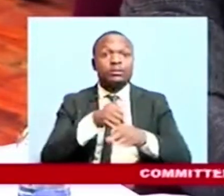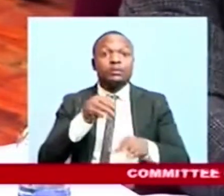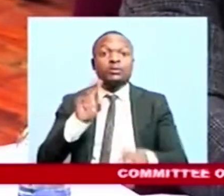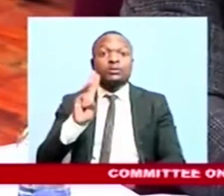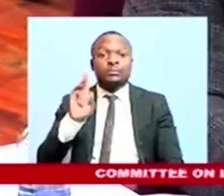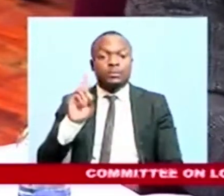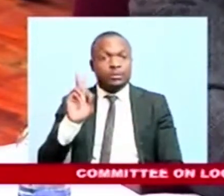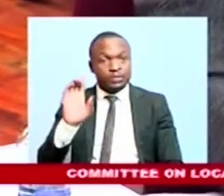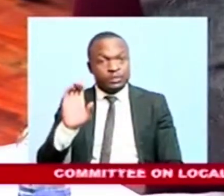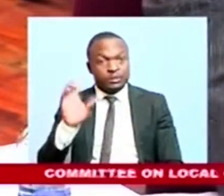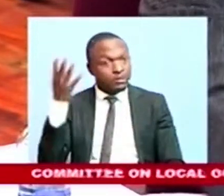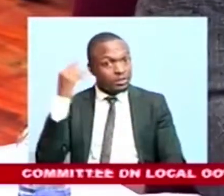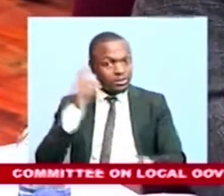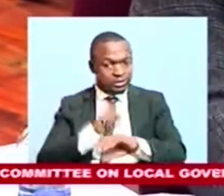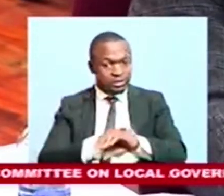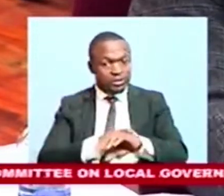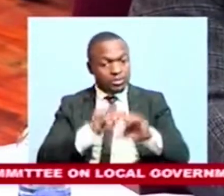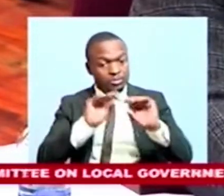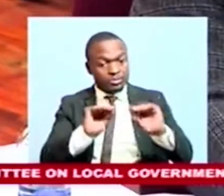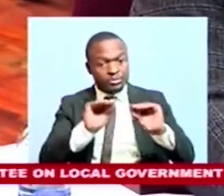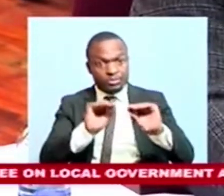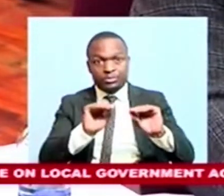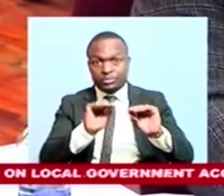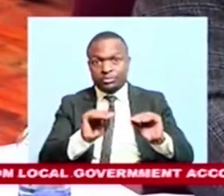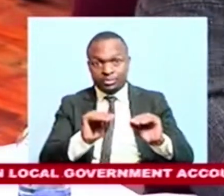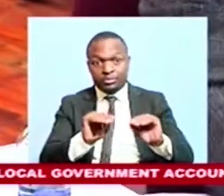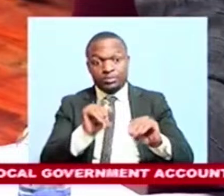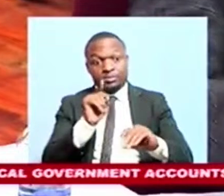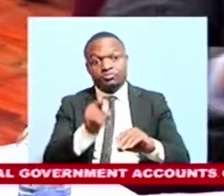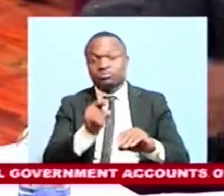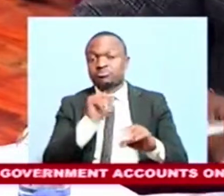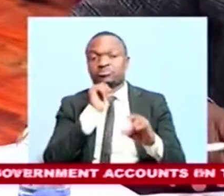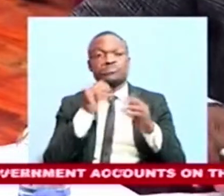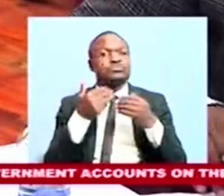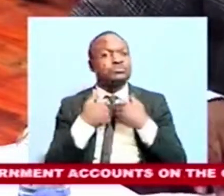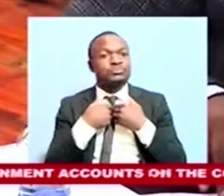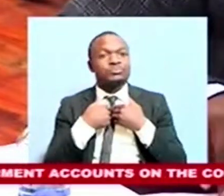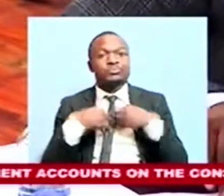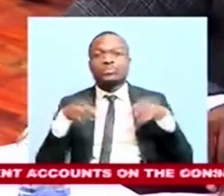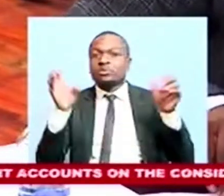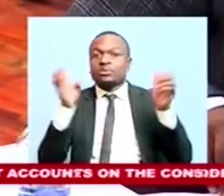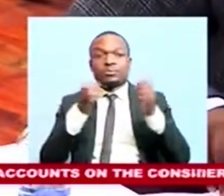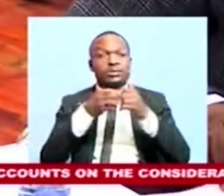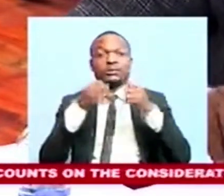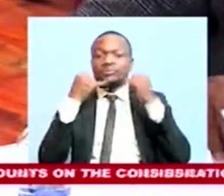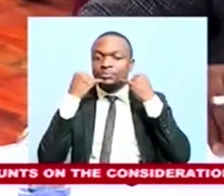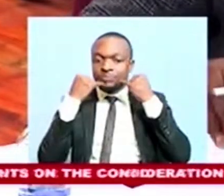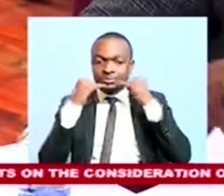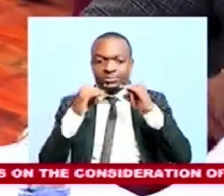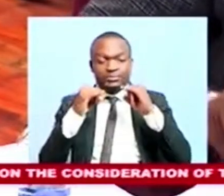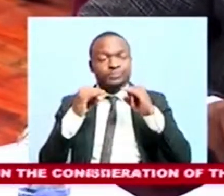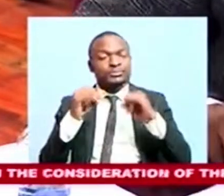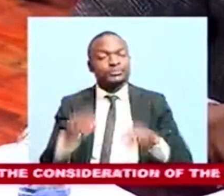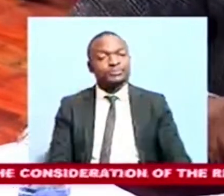WDCs, that time when they were being oriented, because they also had no banking details.